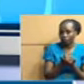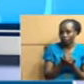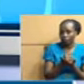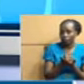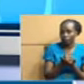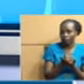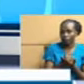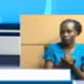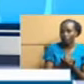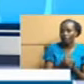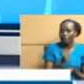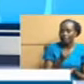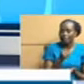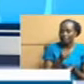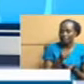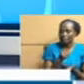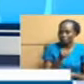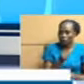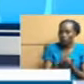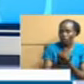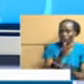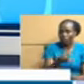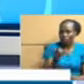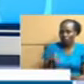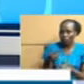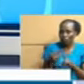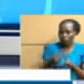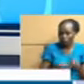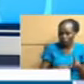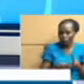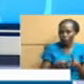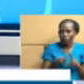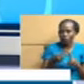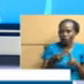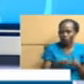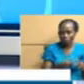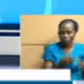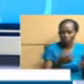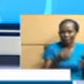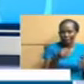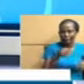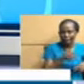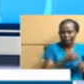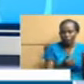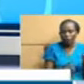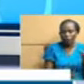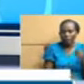that seeks to cushion individuals from the shocks that they may get resulting from